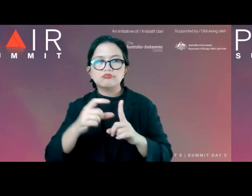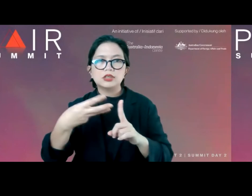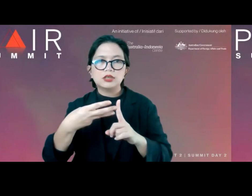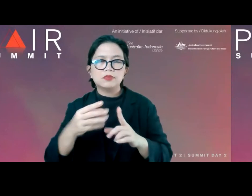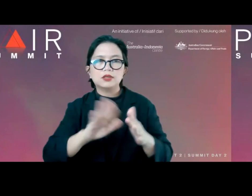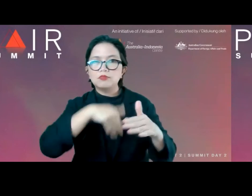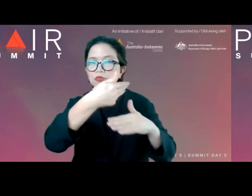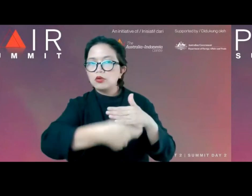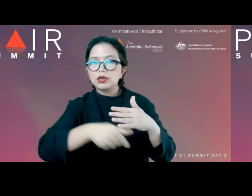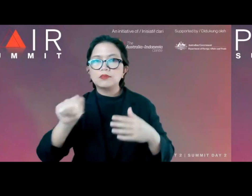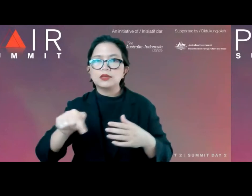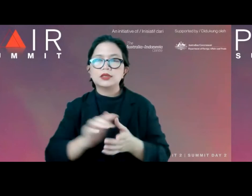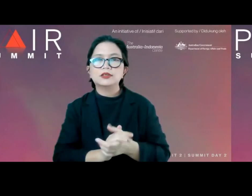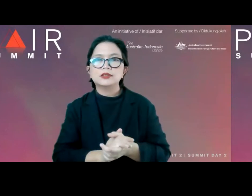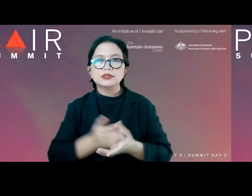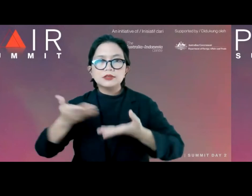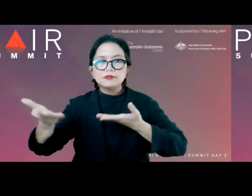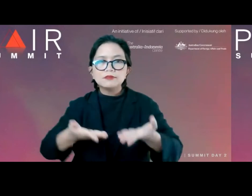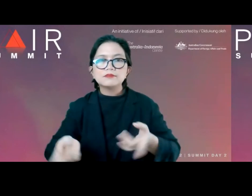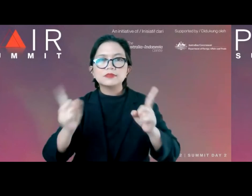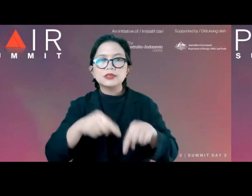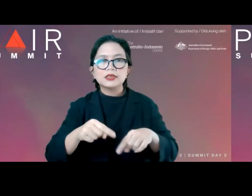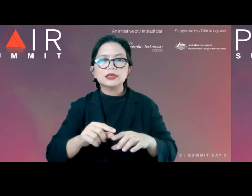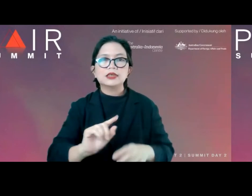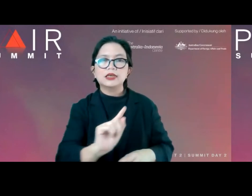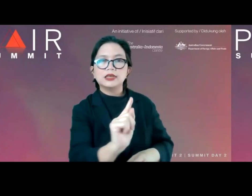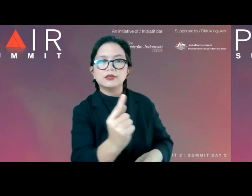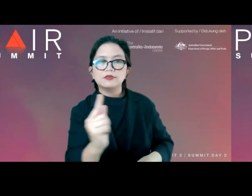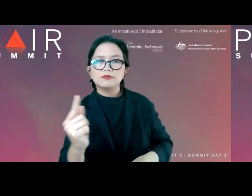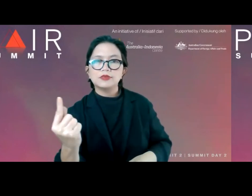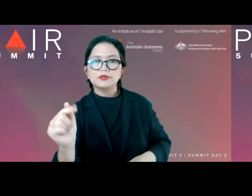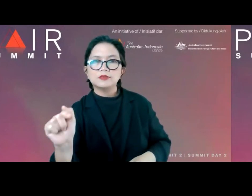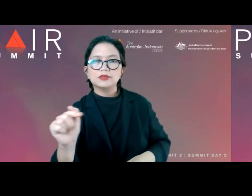individuals, and we have the data connected to that individual.